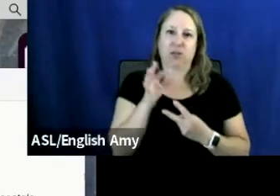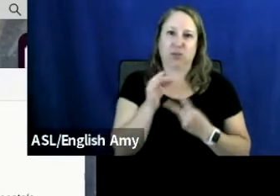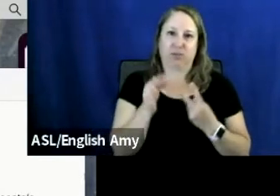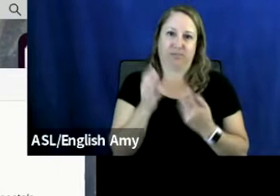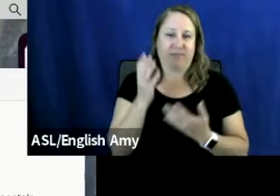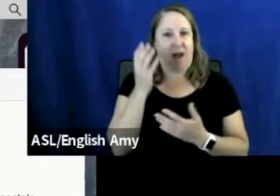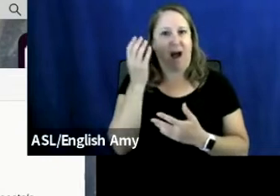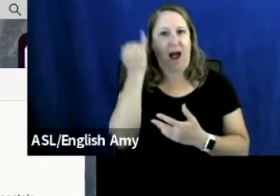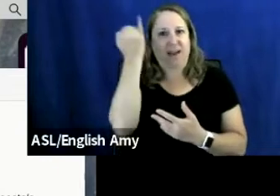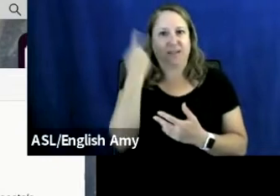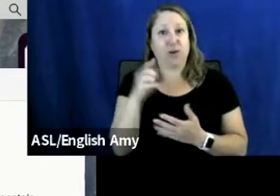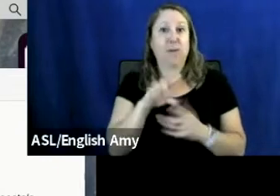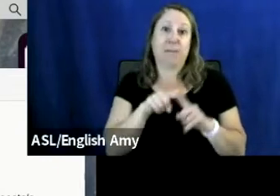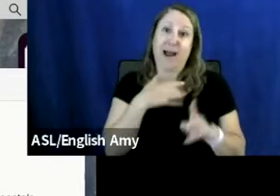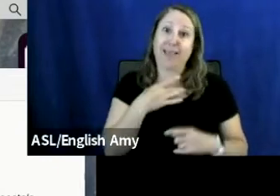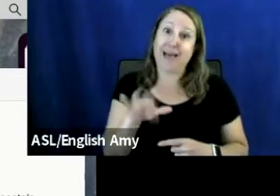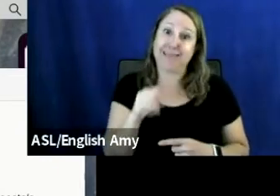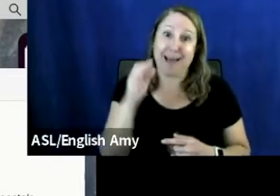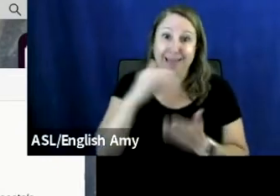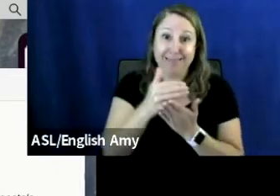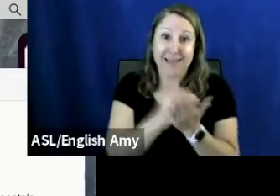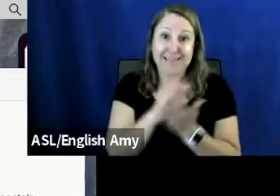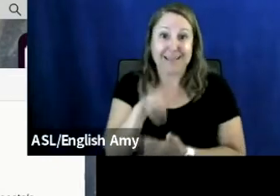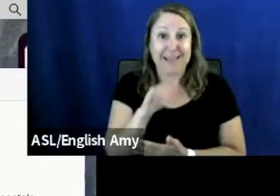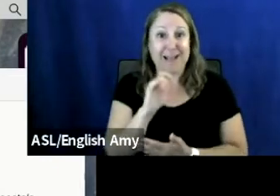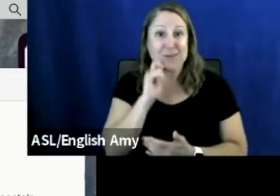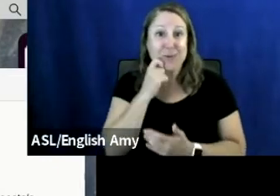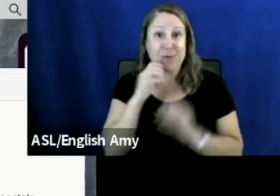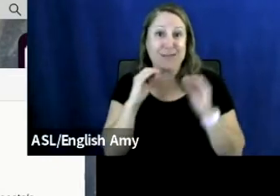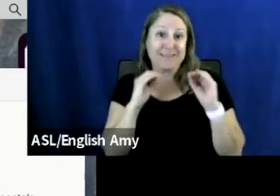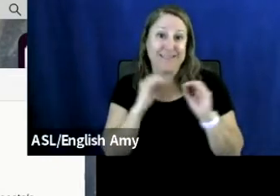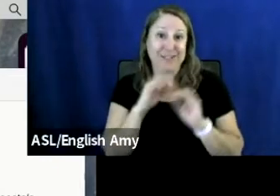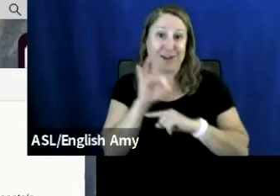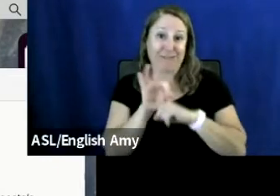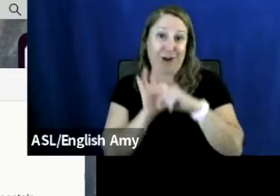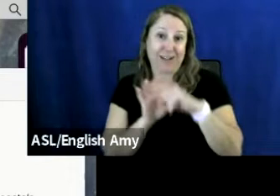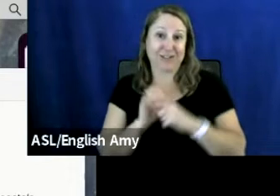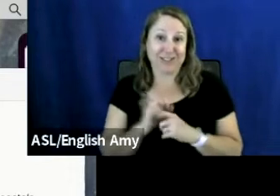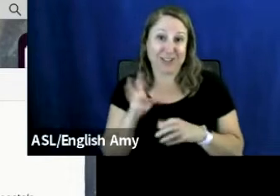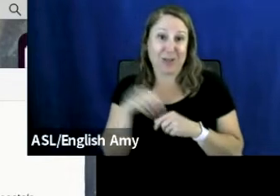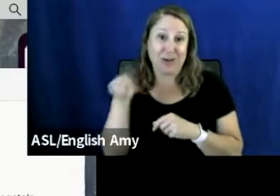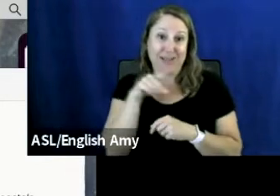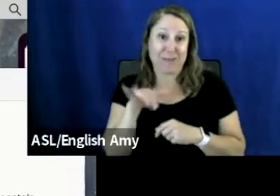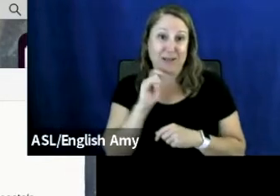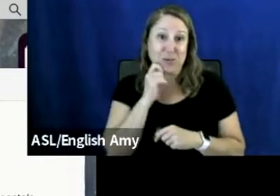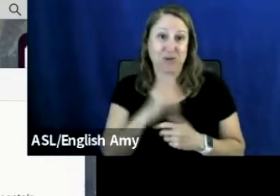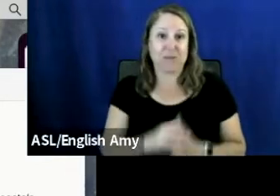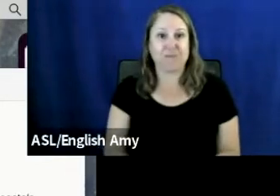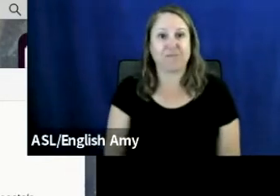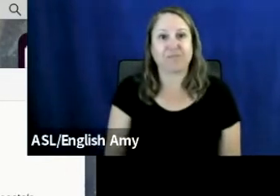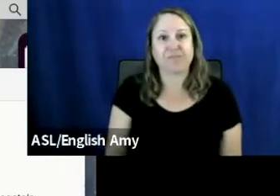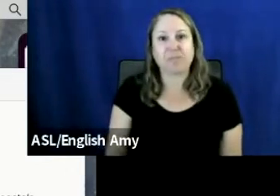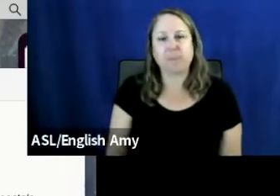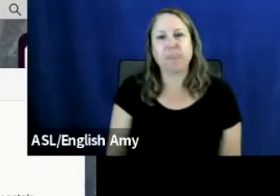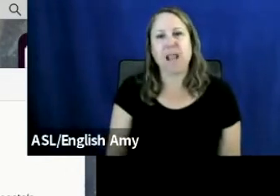doing in this lesson. It's super cool that you're like teaching fractions, like including them and stuff. That's really awesome. Something that I was talking with my